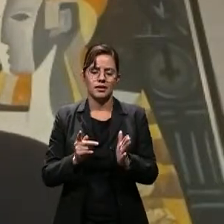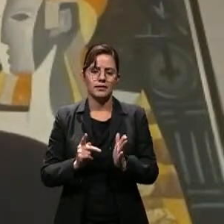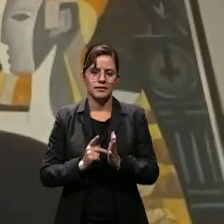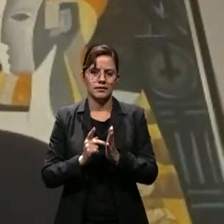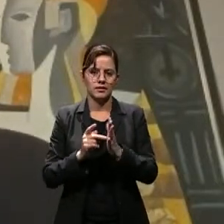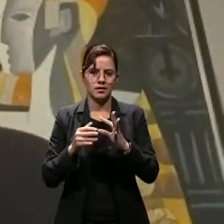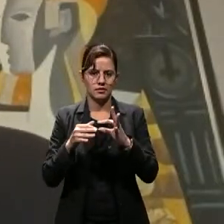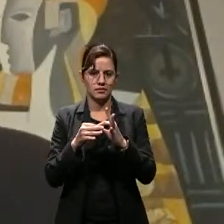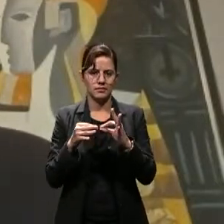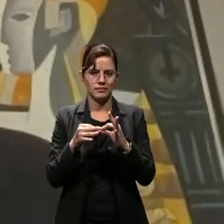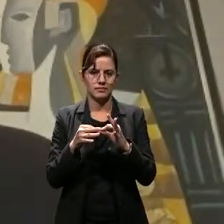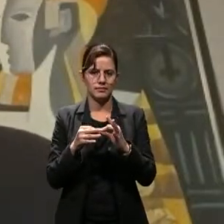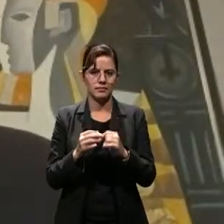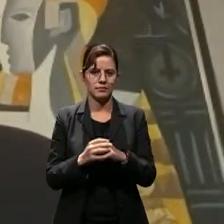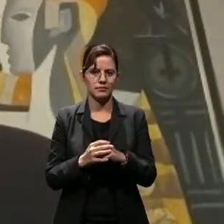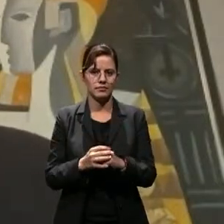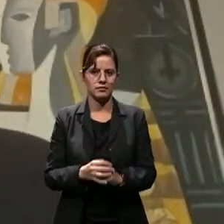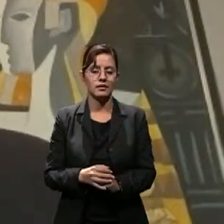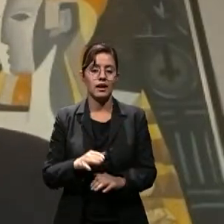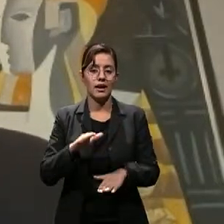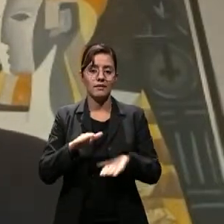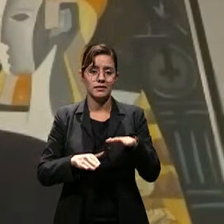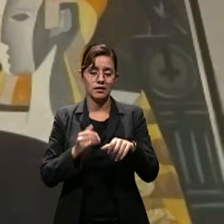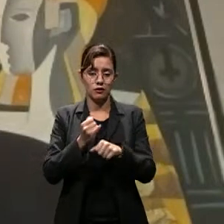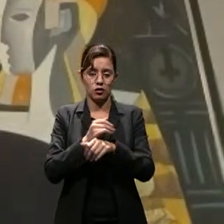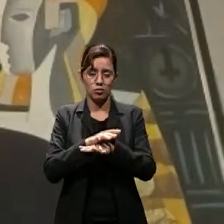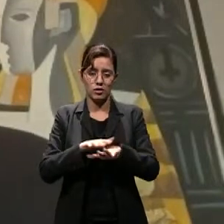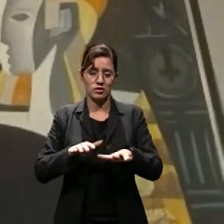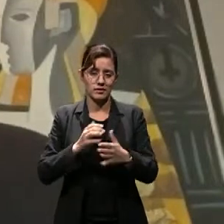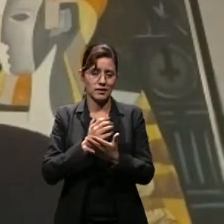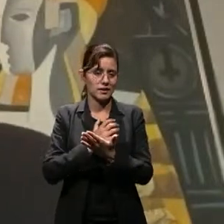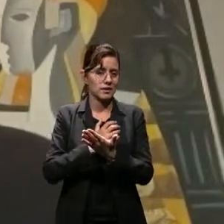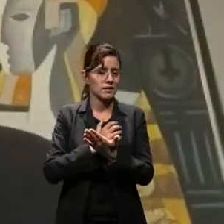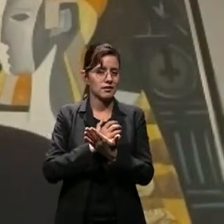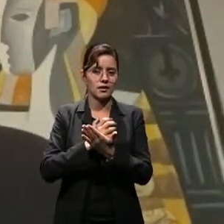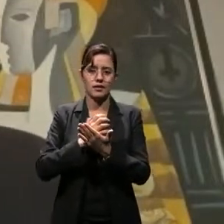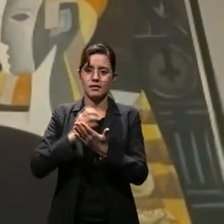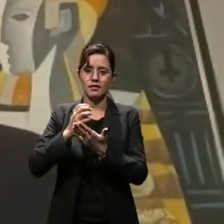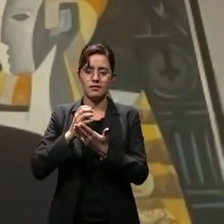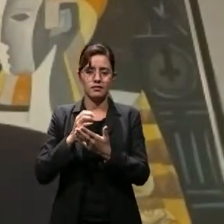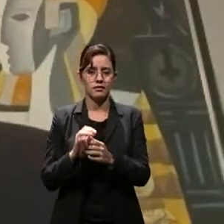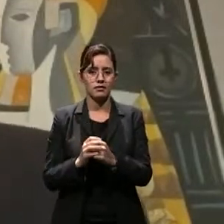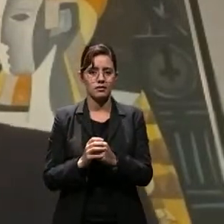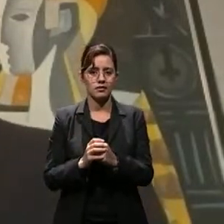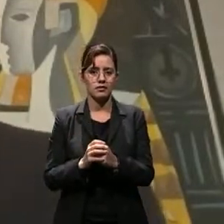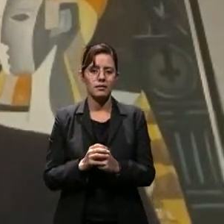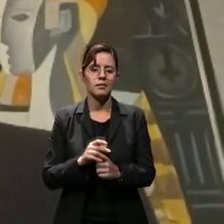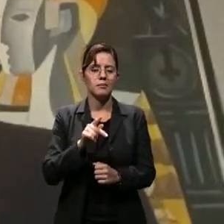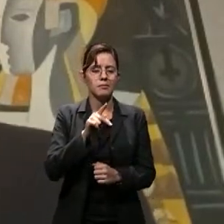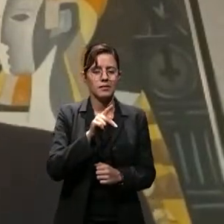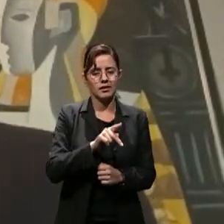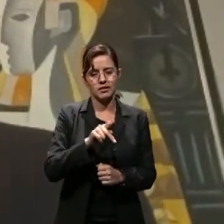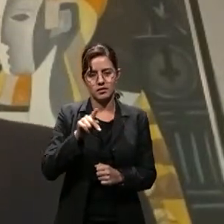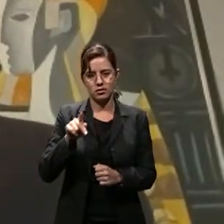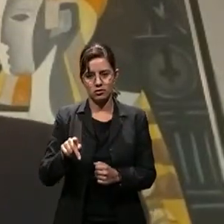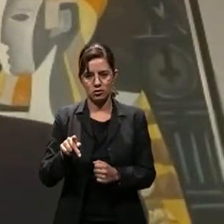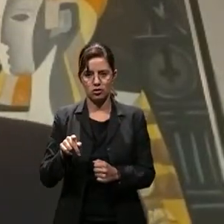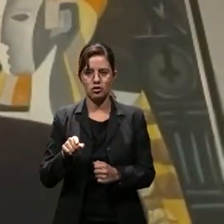this is very complex, and I've already said it before, this excess of information, where they say